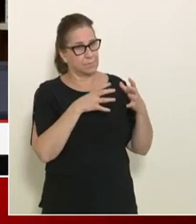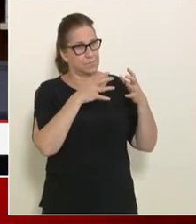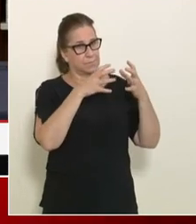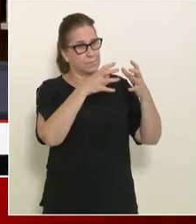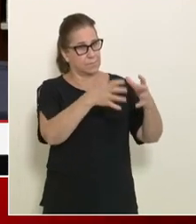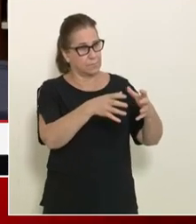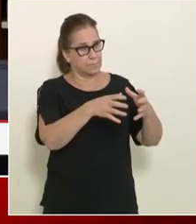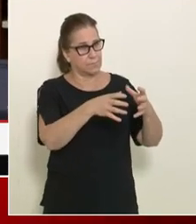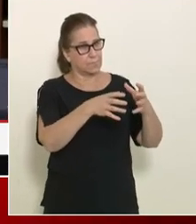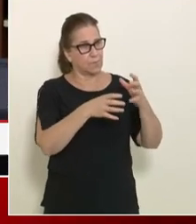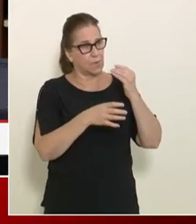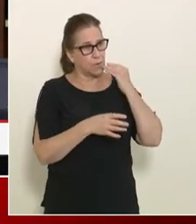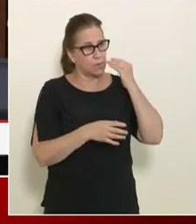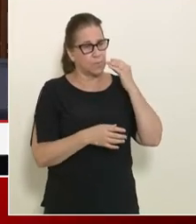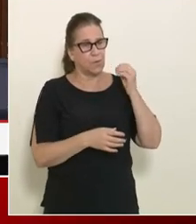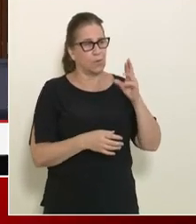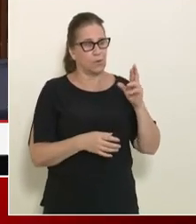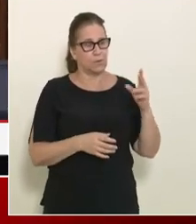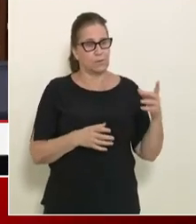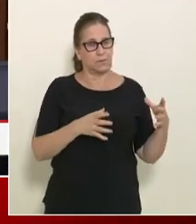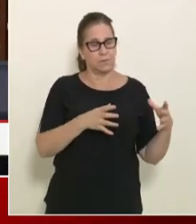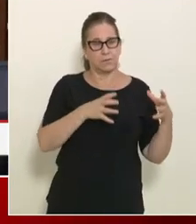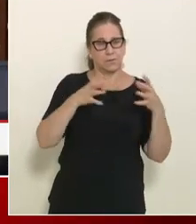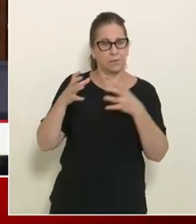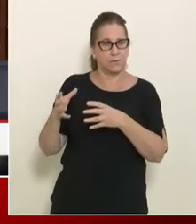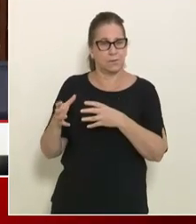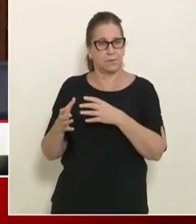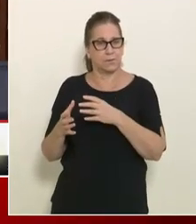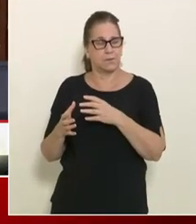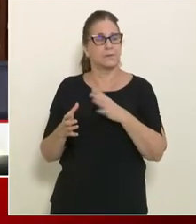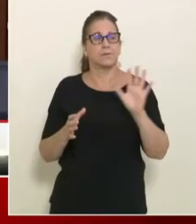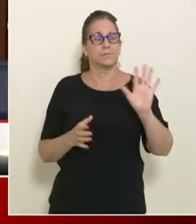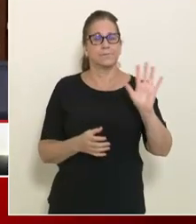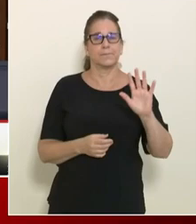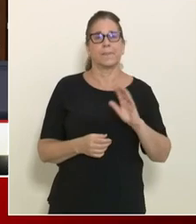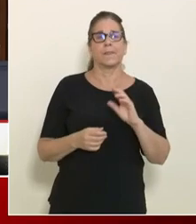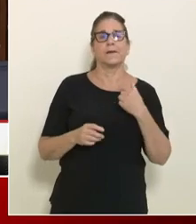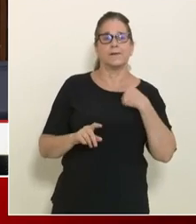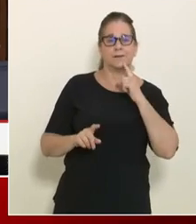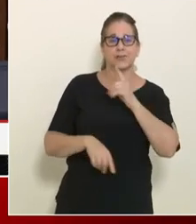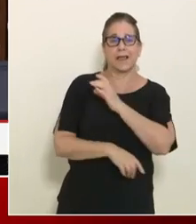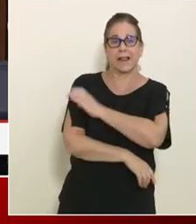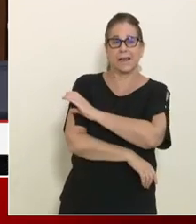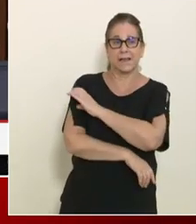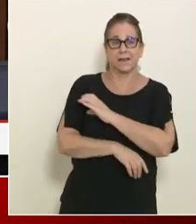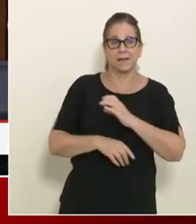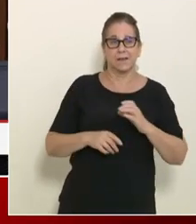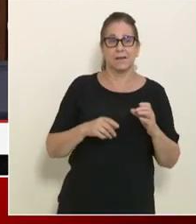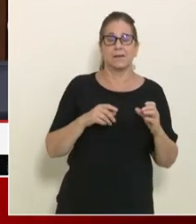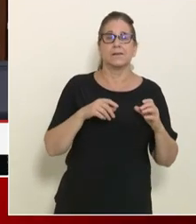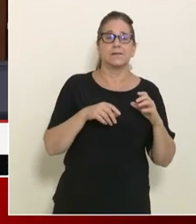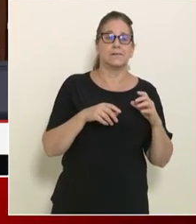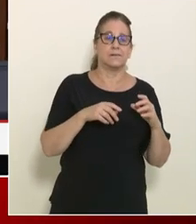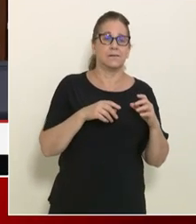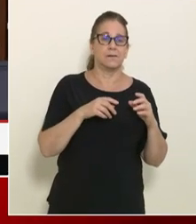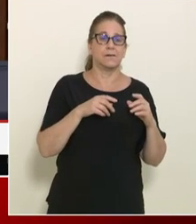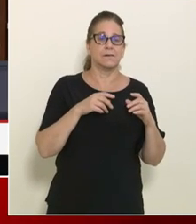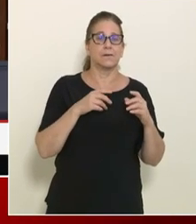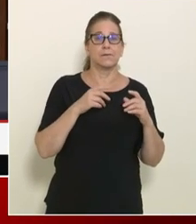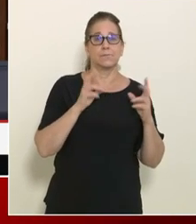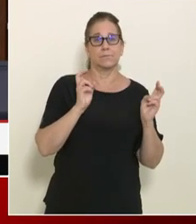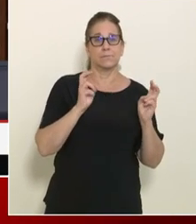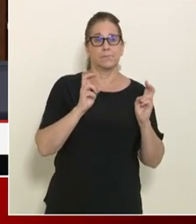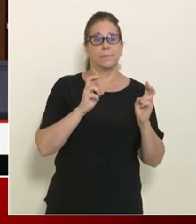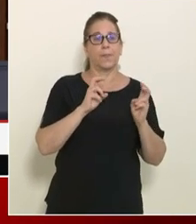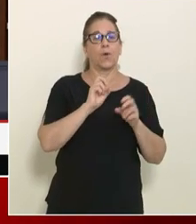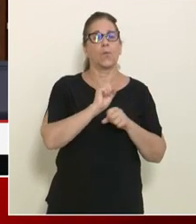Our clinicians, as well as the members of our community providers, are working in